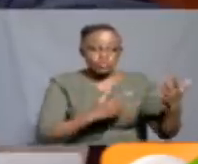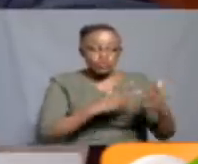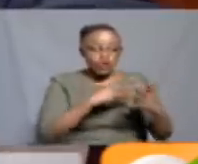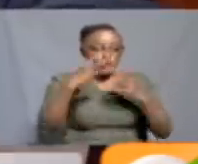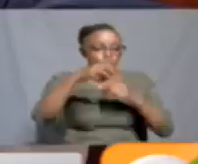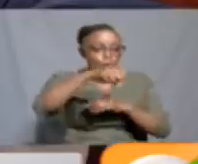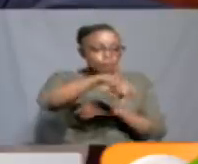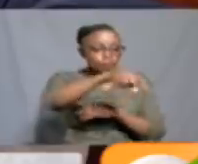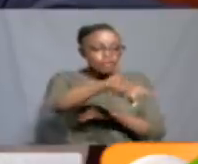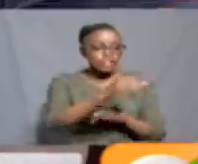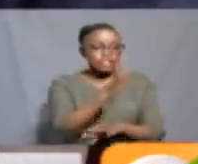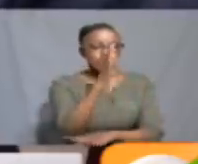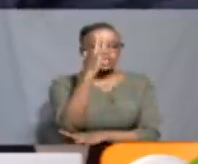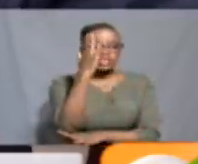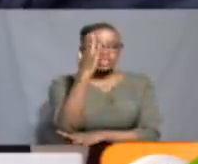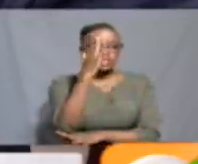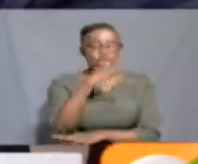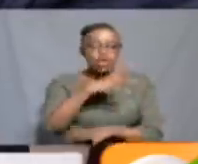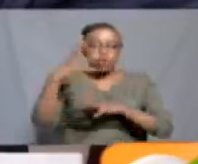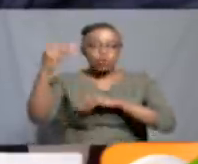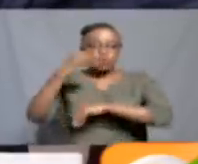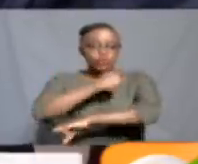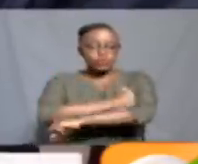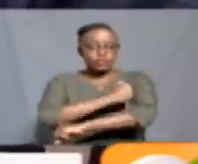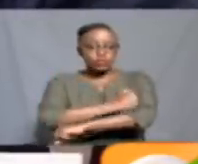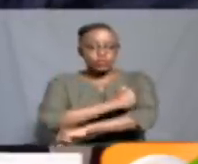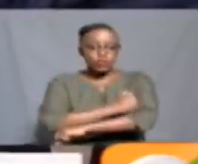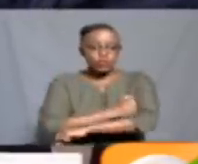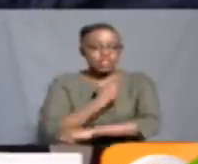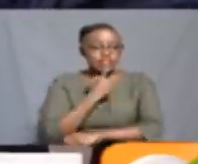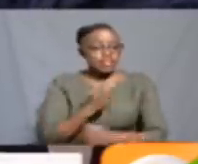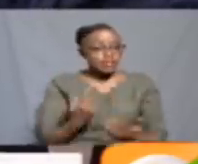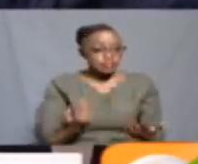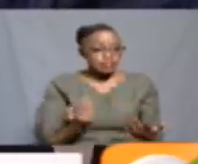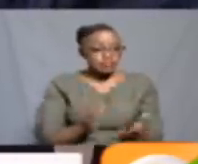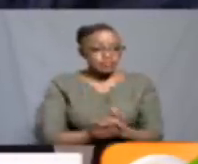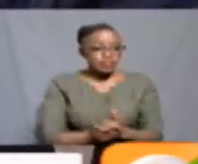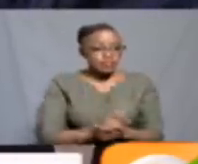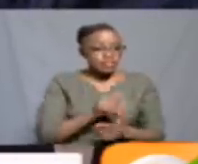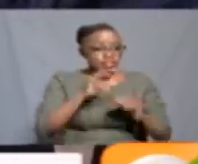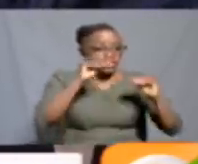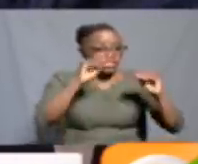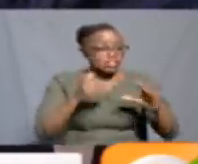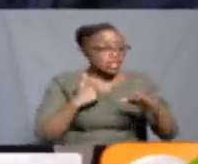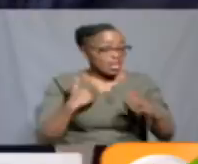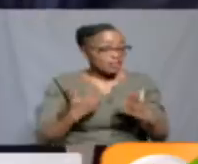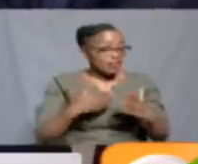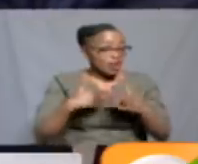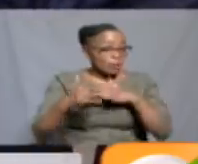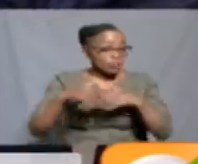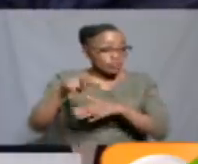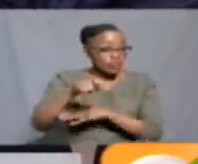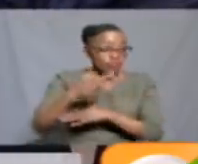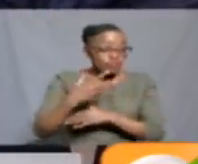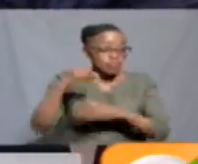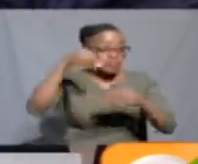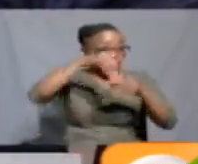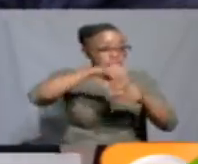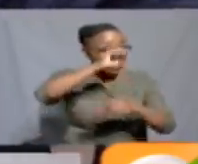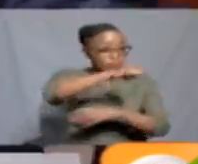tree. Go to the school and say, hey, if there's some teacher absent, I'd like to fit